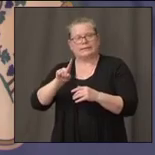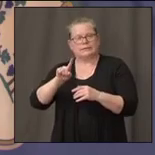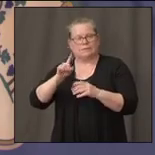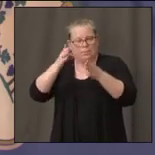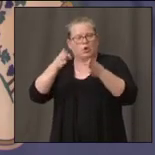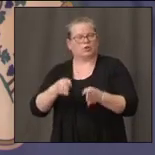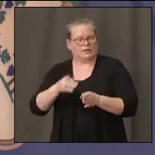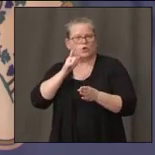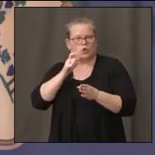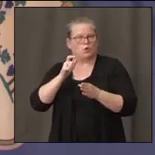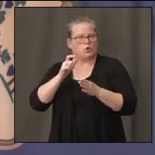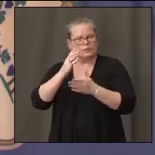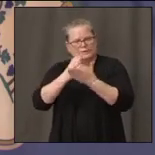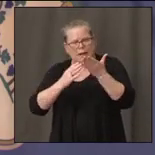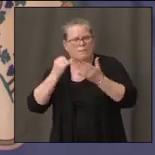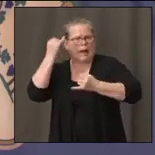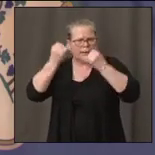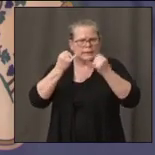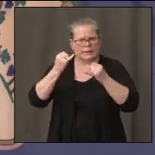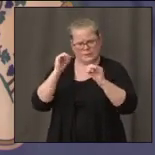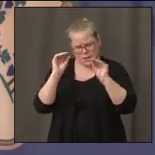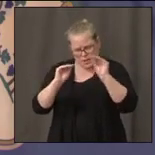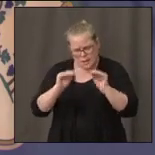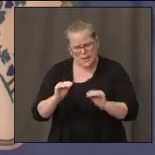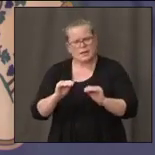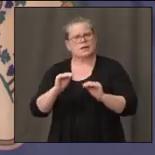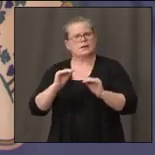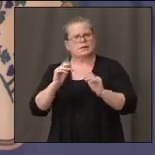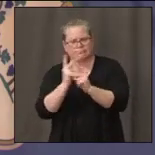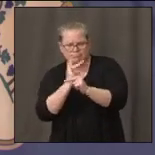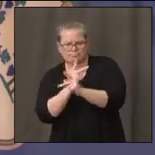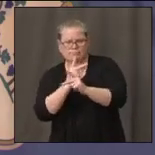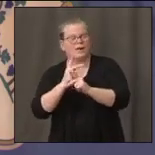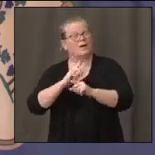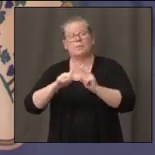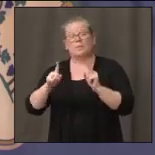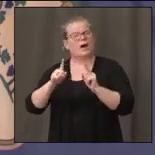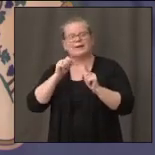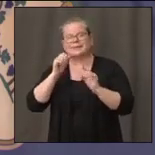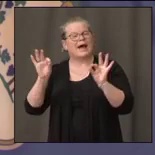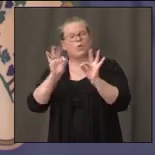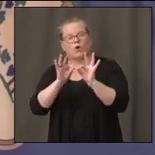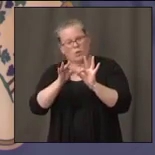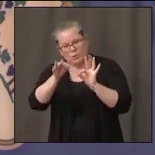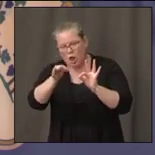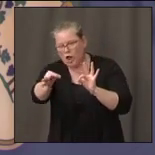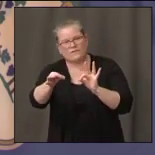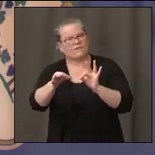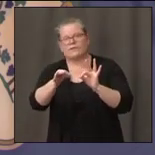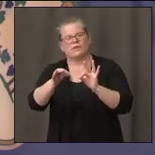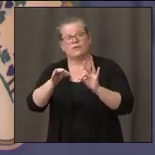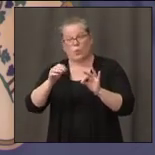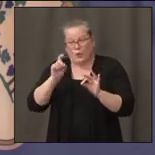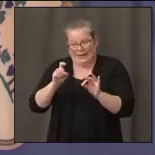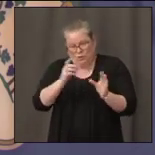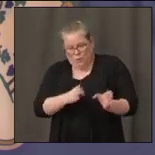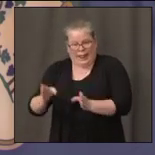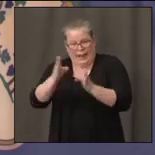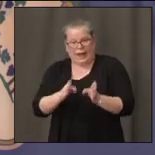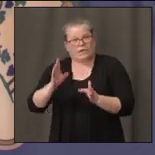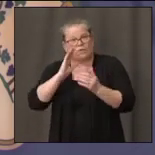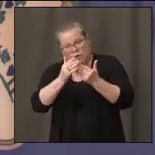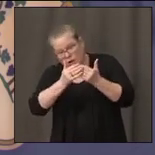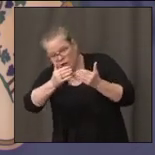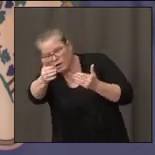supplemental. But it doesn't do us any good for them to just put this off and put this off. For our planning purposes, we need this. It's really